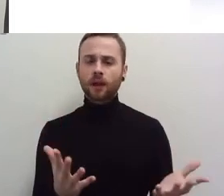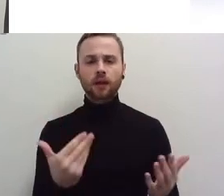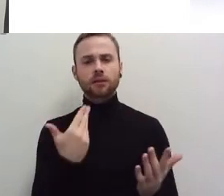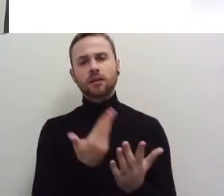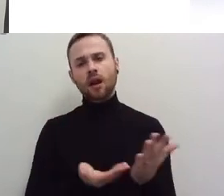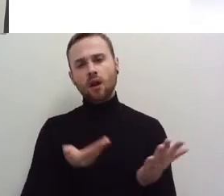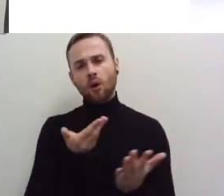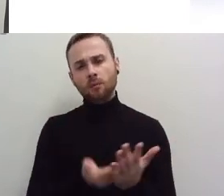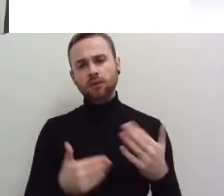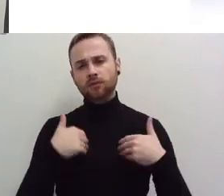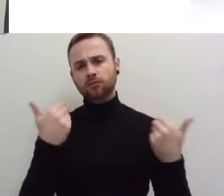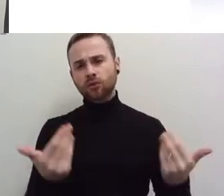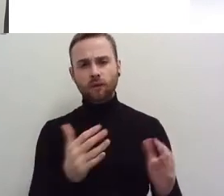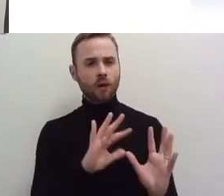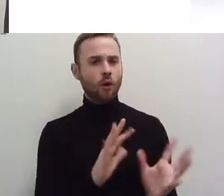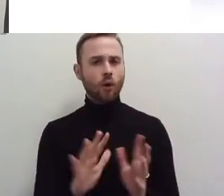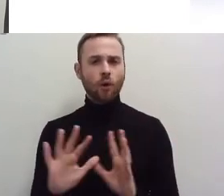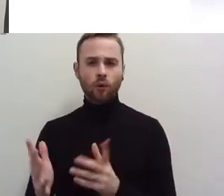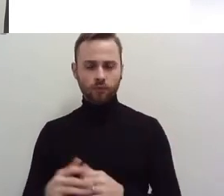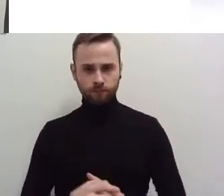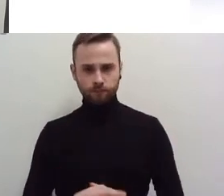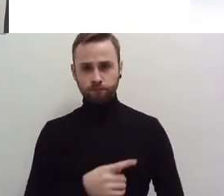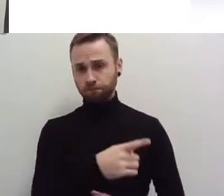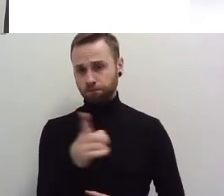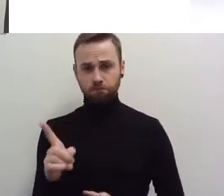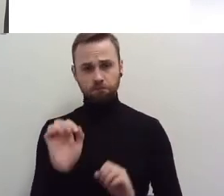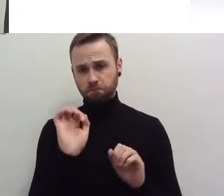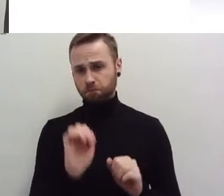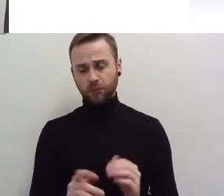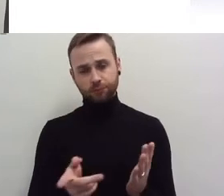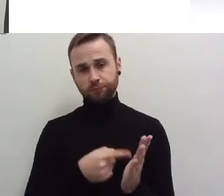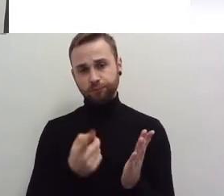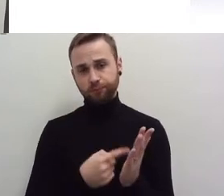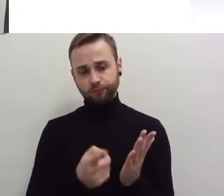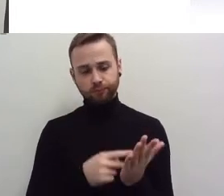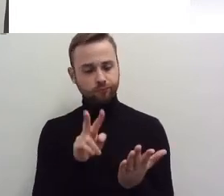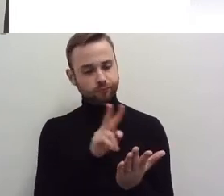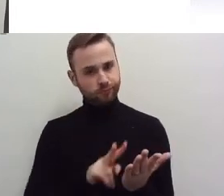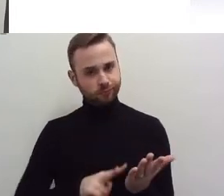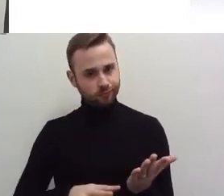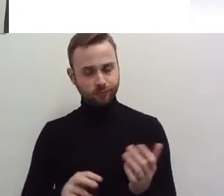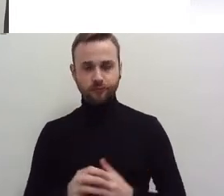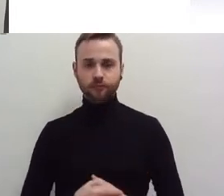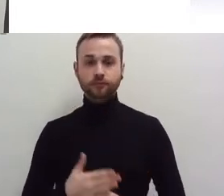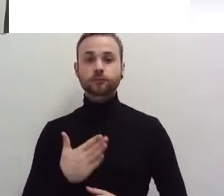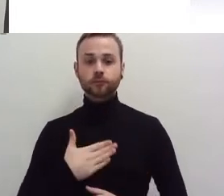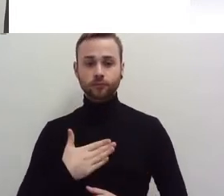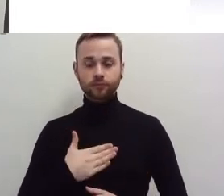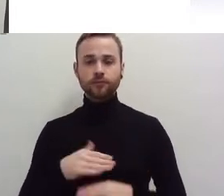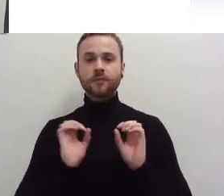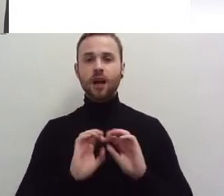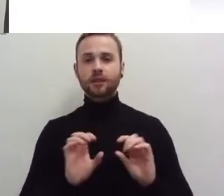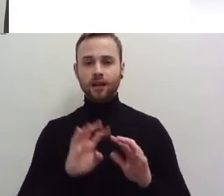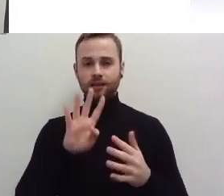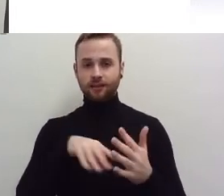to look into this report. We don't have more time to go into more detail here today, but I really encourage you to read